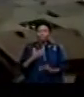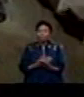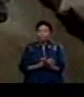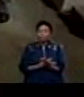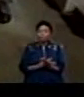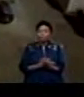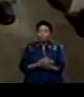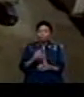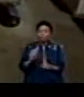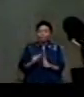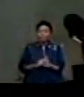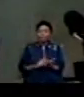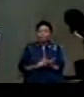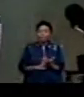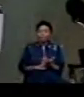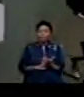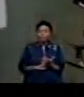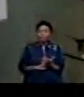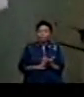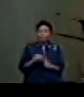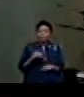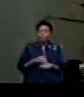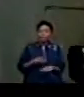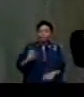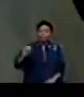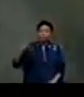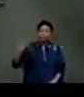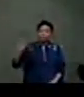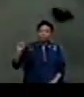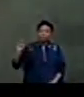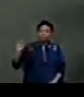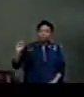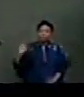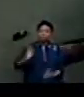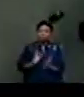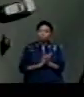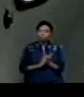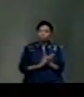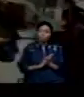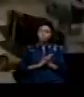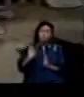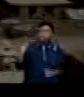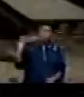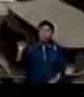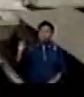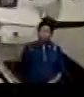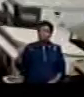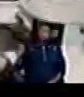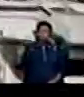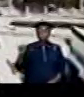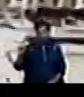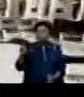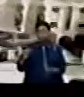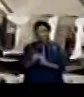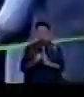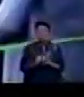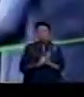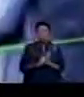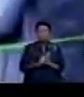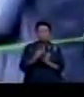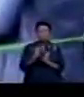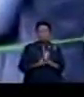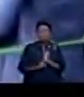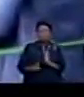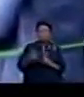now, the place where we dwell with thee is too straight or too narrow or too confined or too small